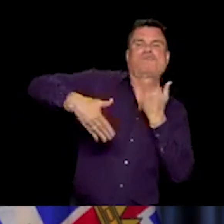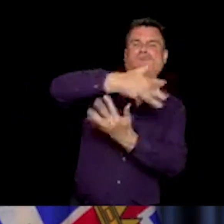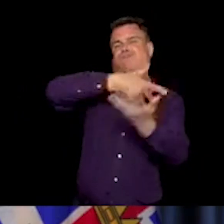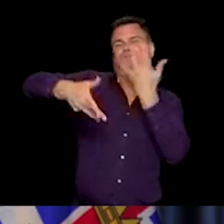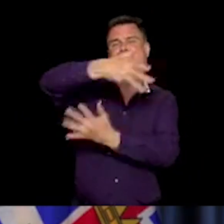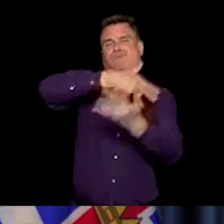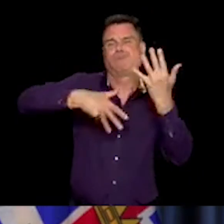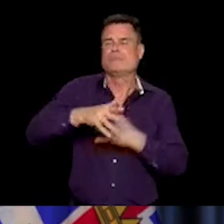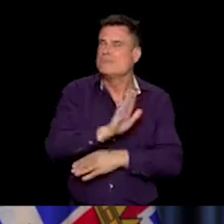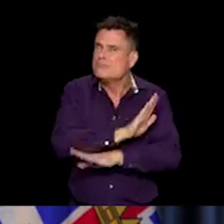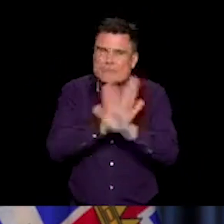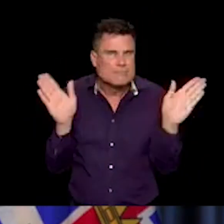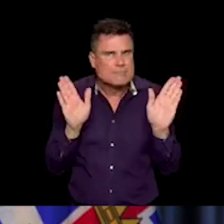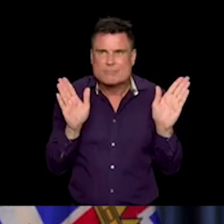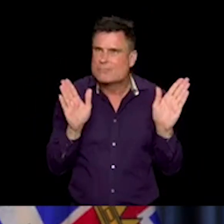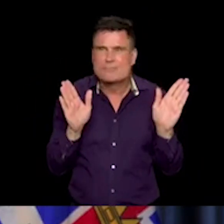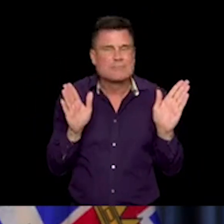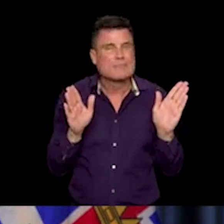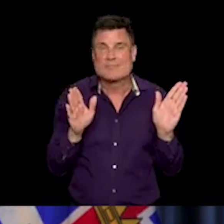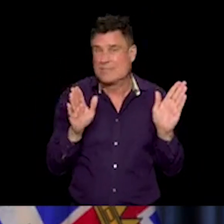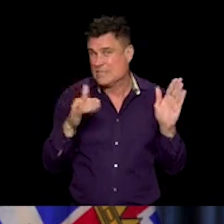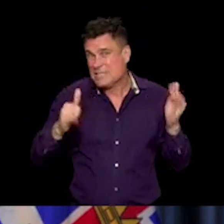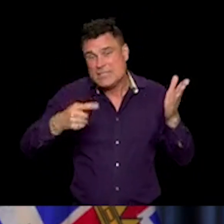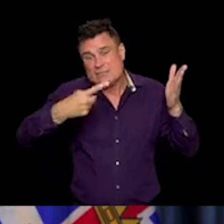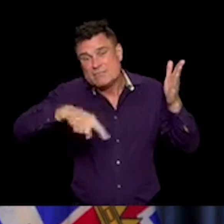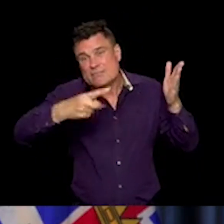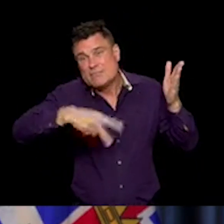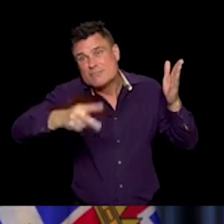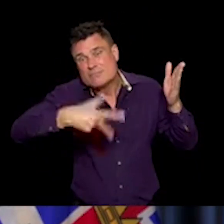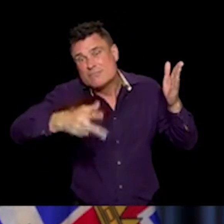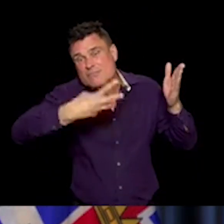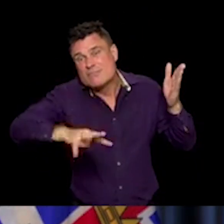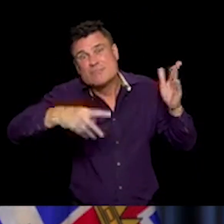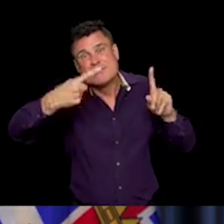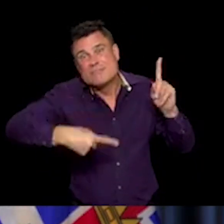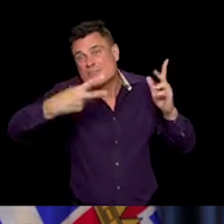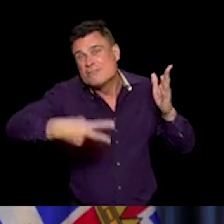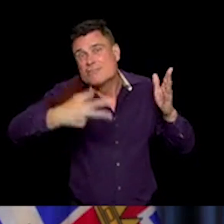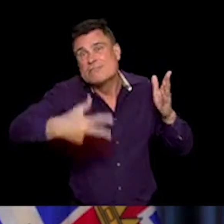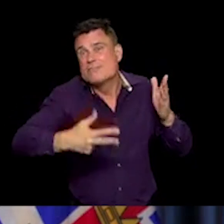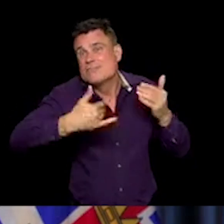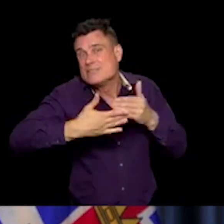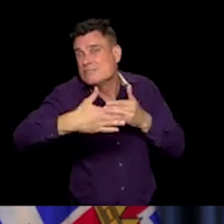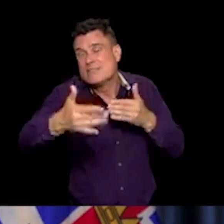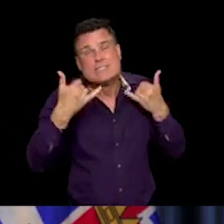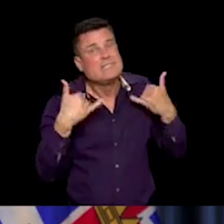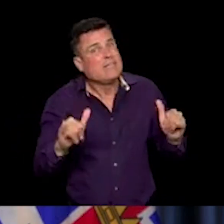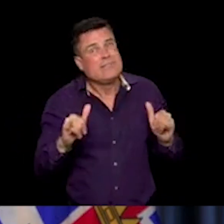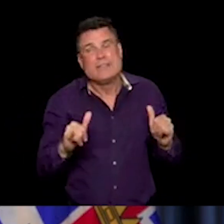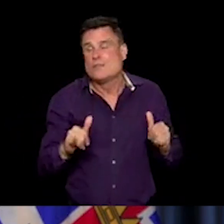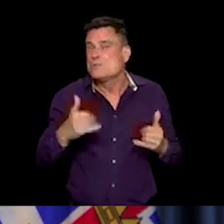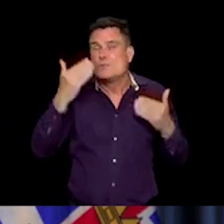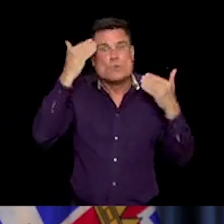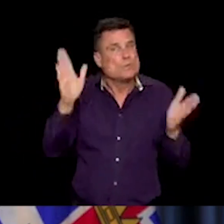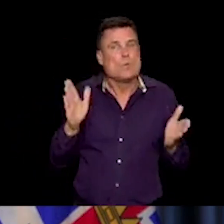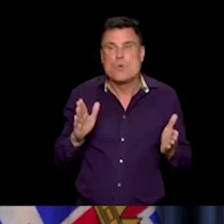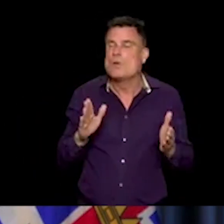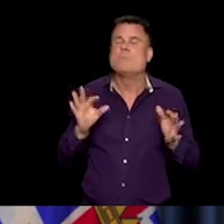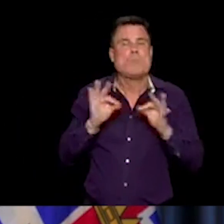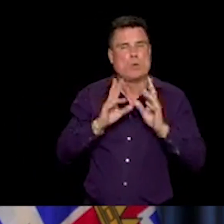2, an exciting time because of the reduction of some restrictions and the increase in our contacts, we need to continue to